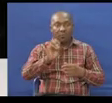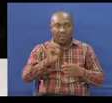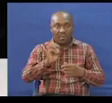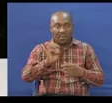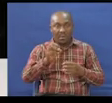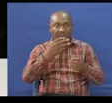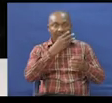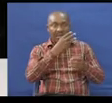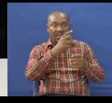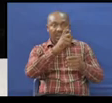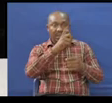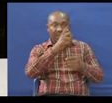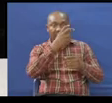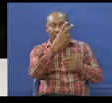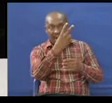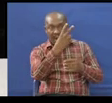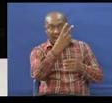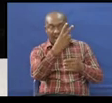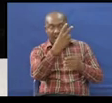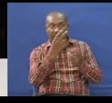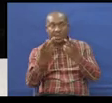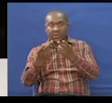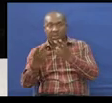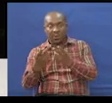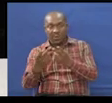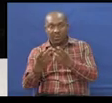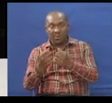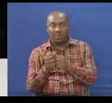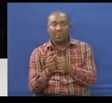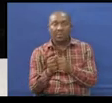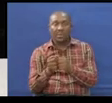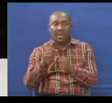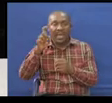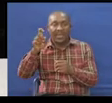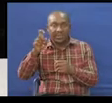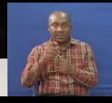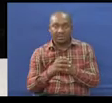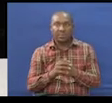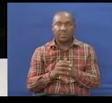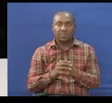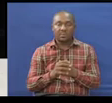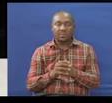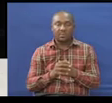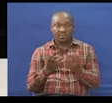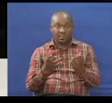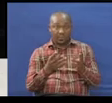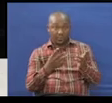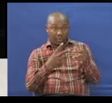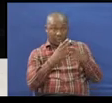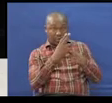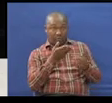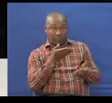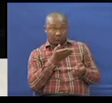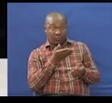3x squared is equal to x. We need to solve that quadratic